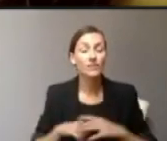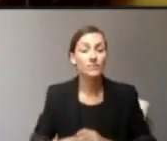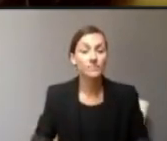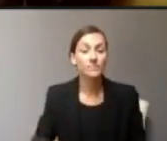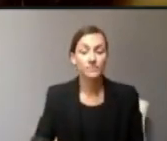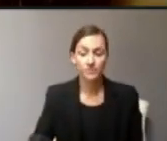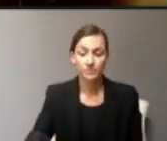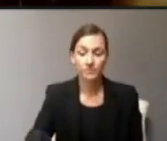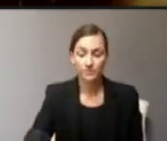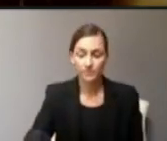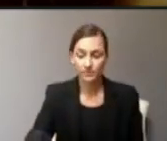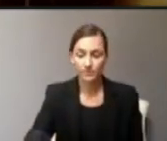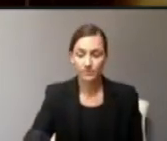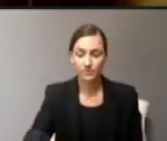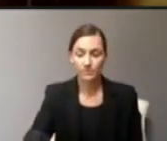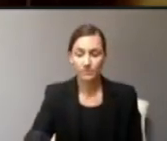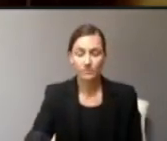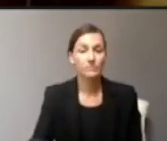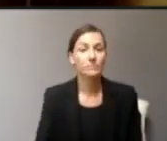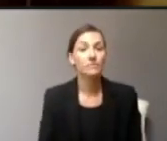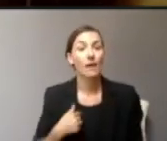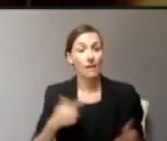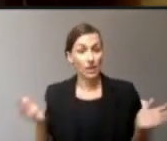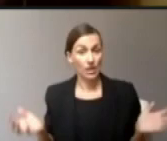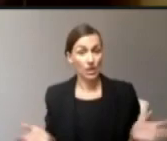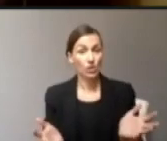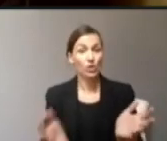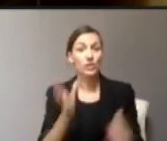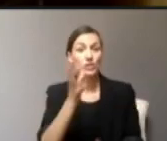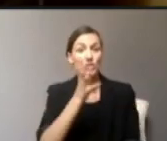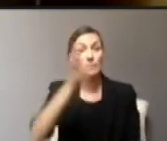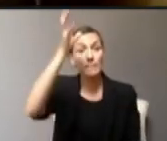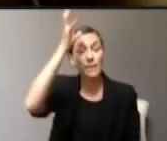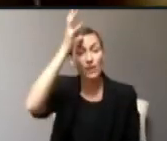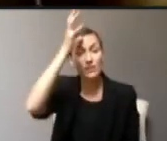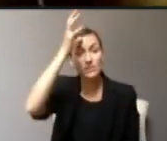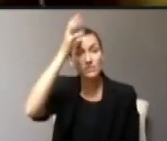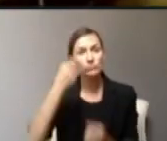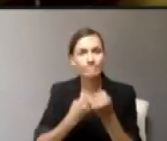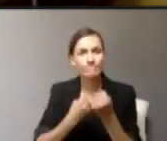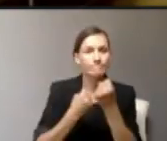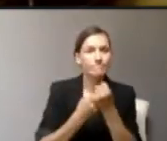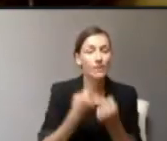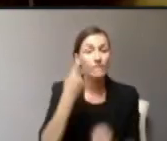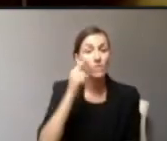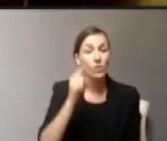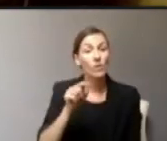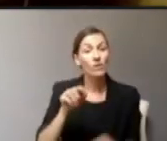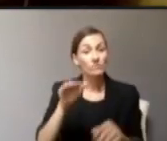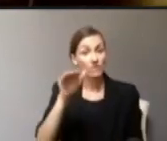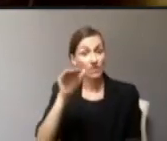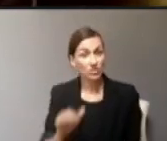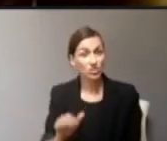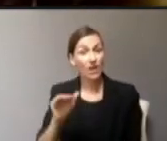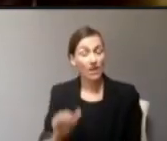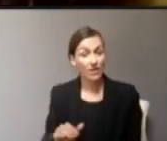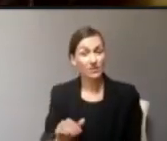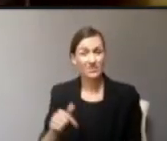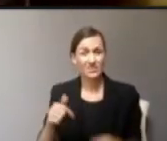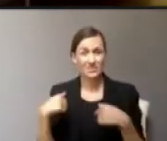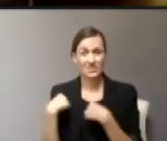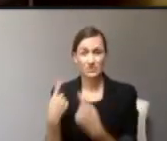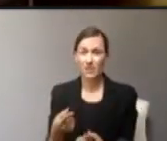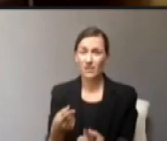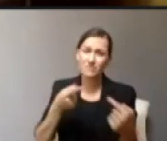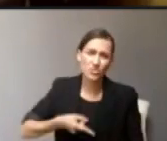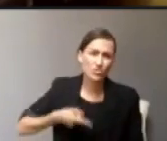I also encourage parents to be their child's advocate. through this pandemic, it's been really hard for the